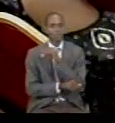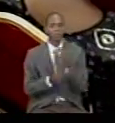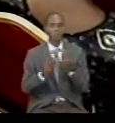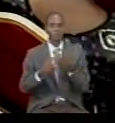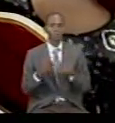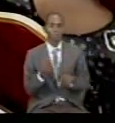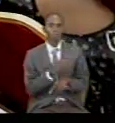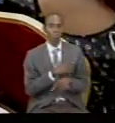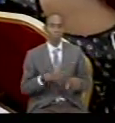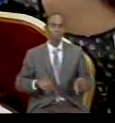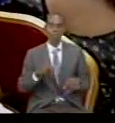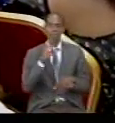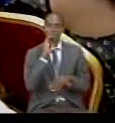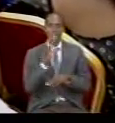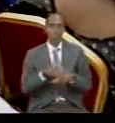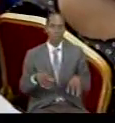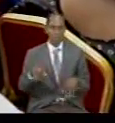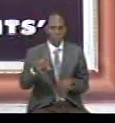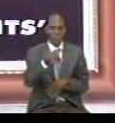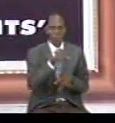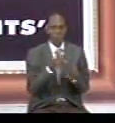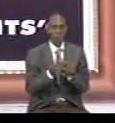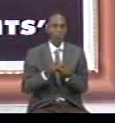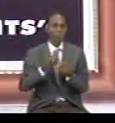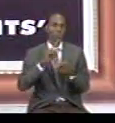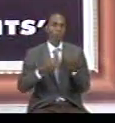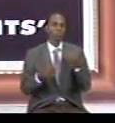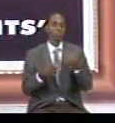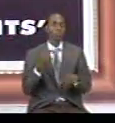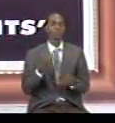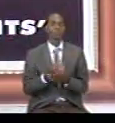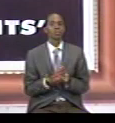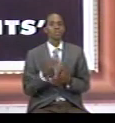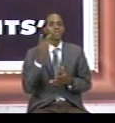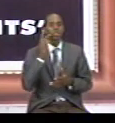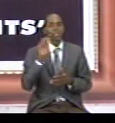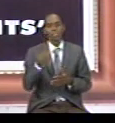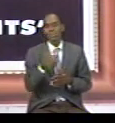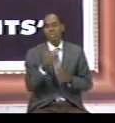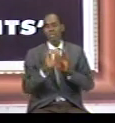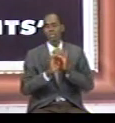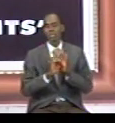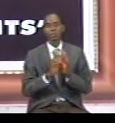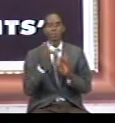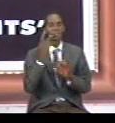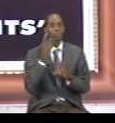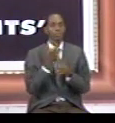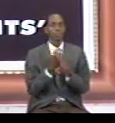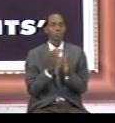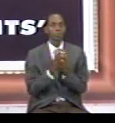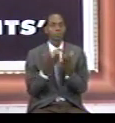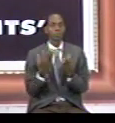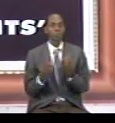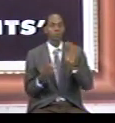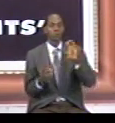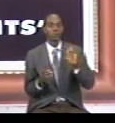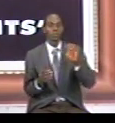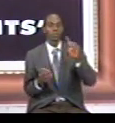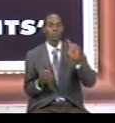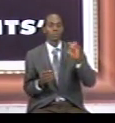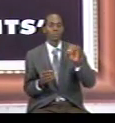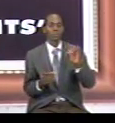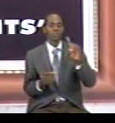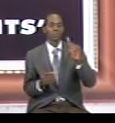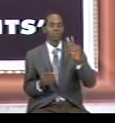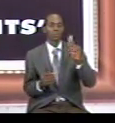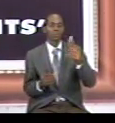is calling you friend. Let's look at another man. We're looking at Exodus chapter 33.